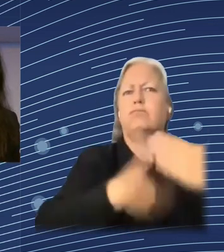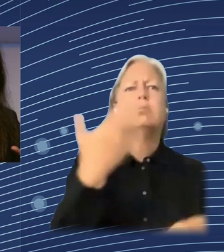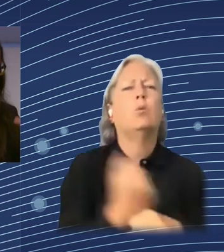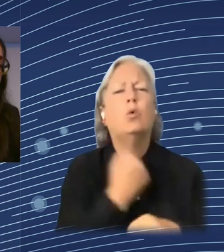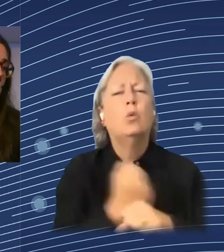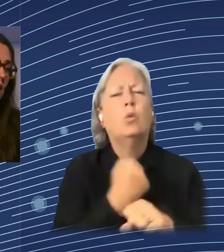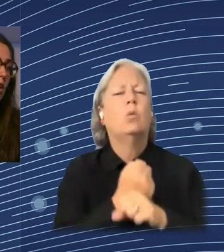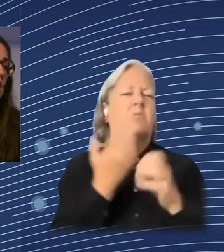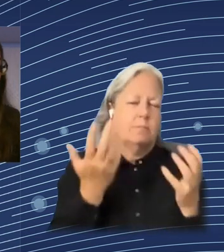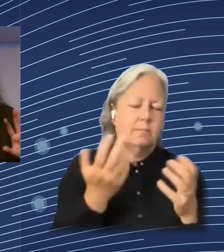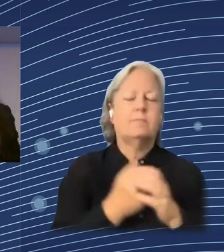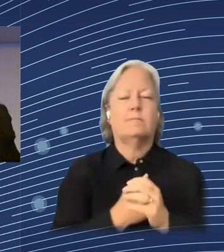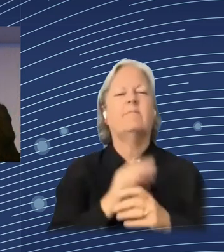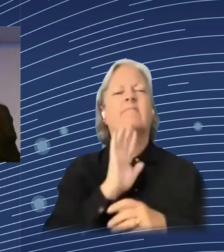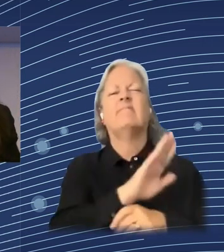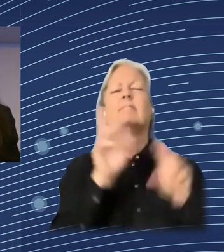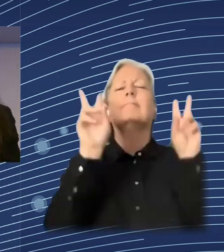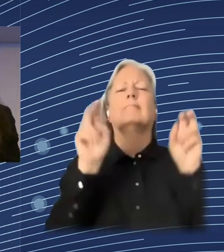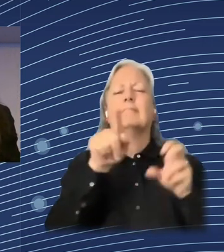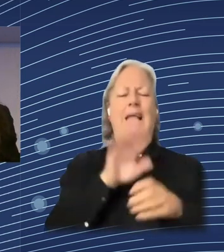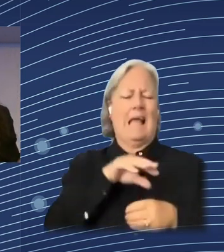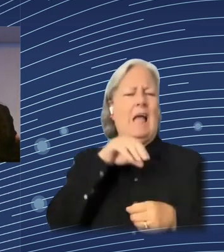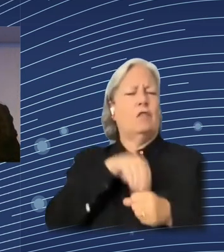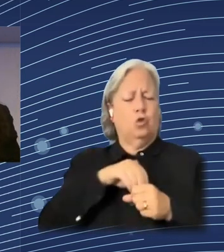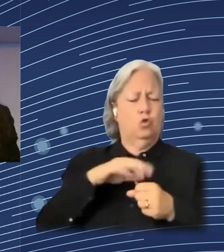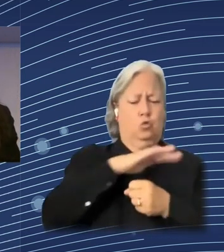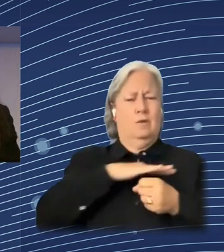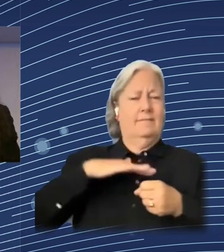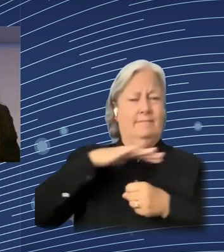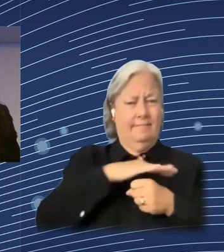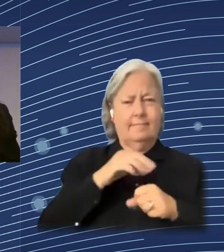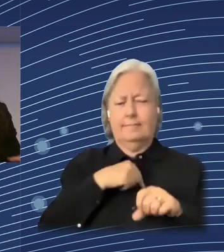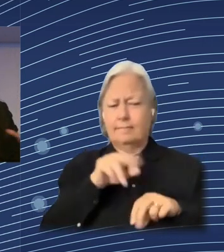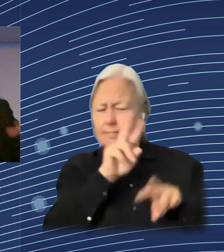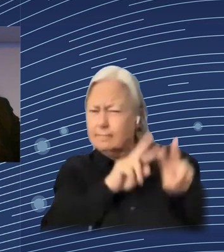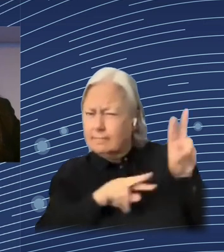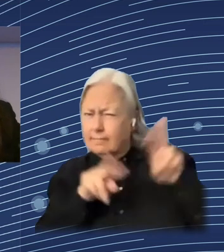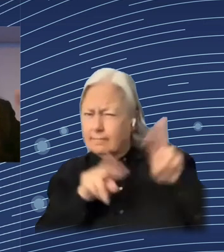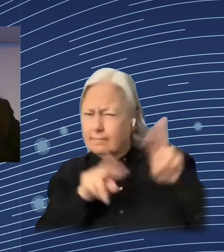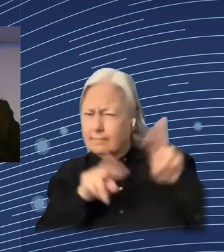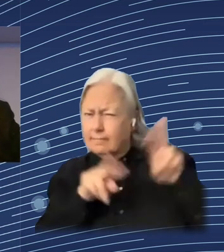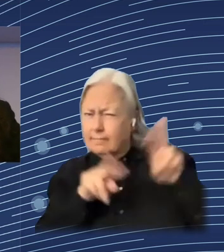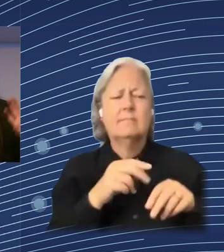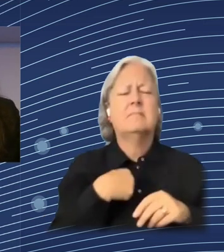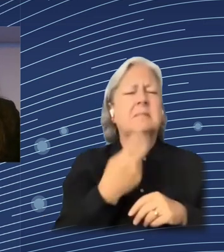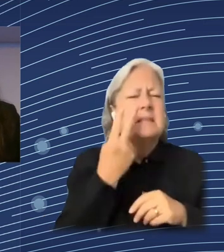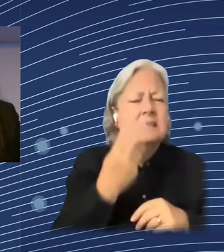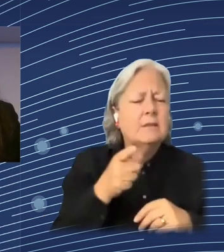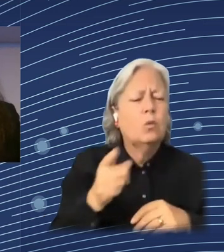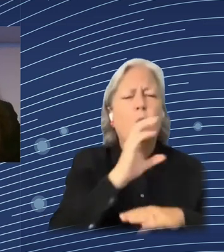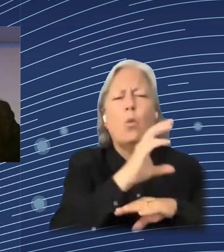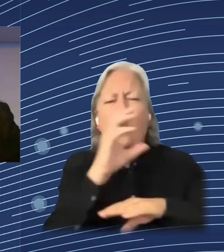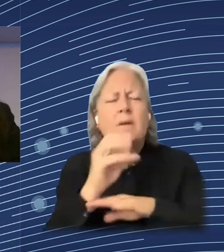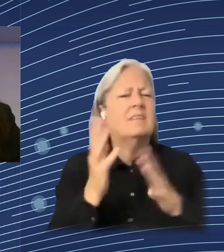Internal audit, we call internal audit for any analysis that we do for systems or like a company that comes to us and say, please, can